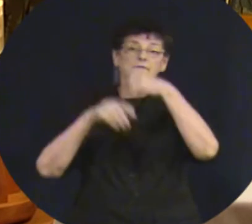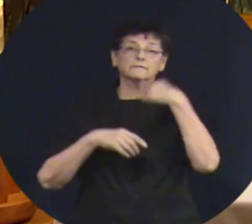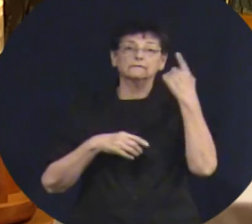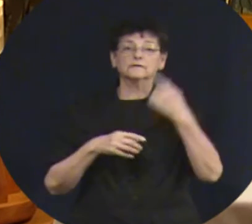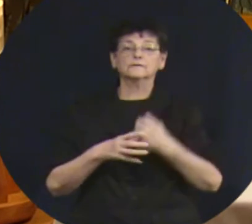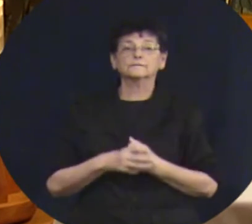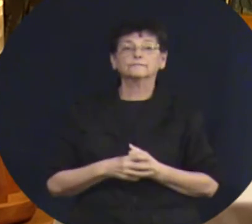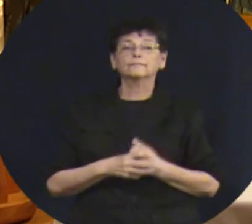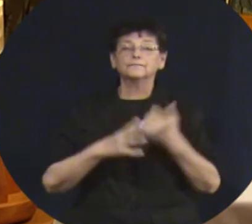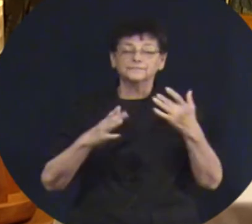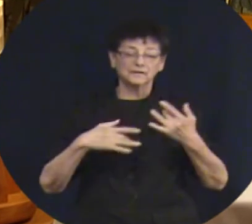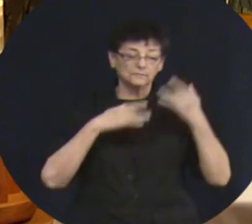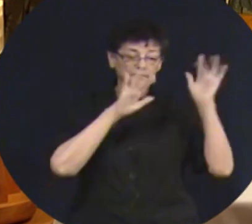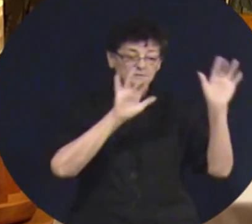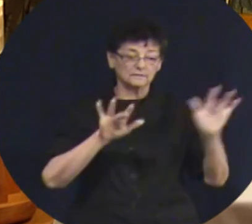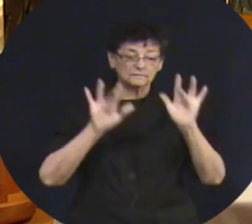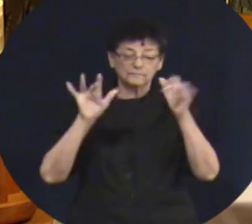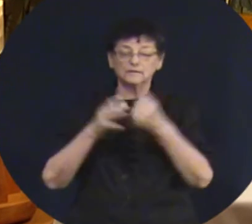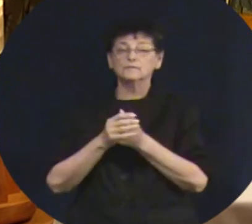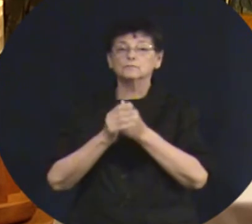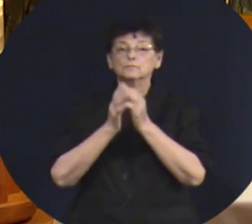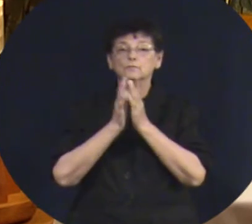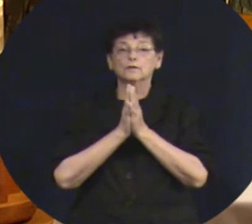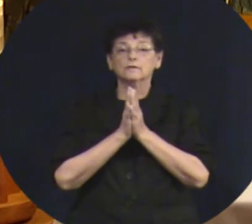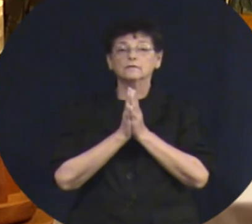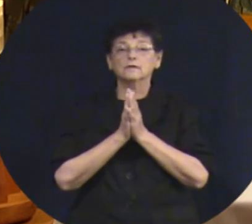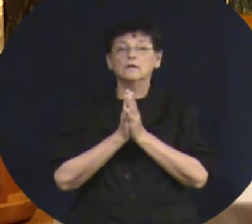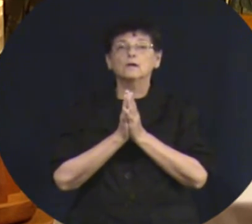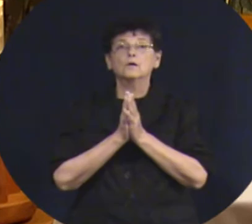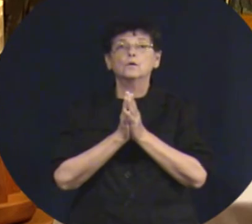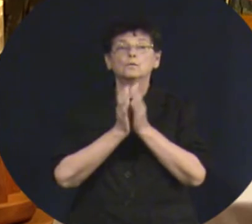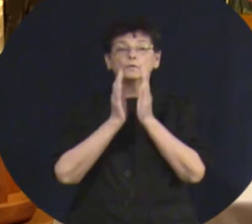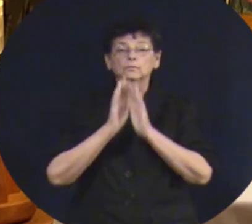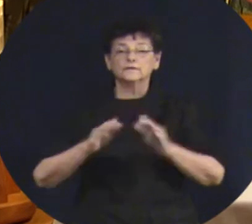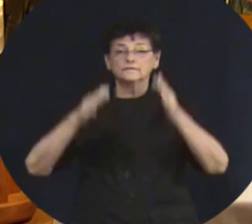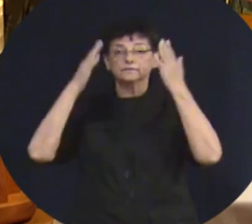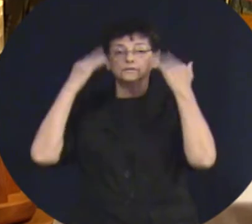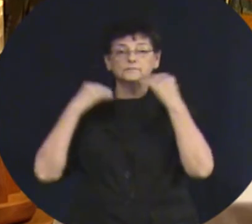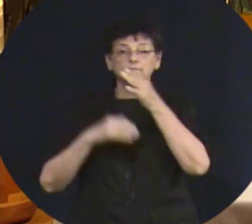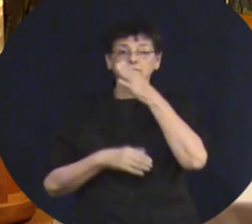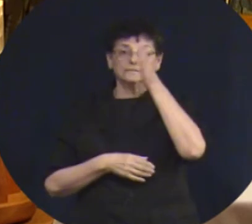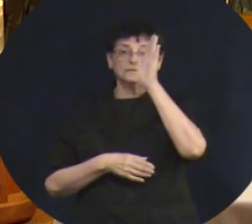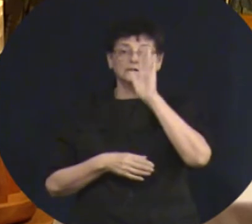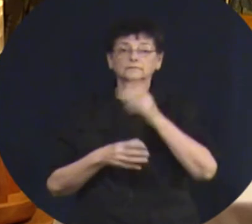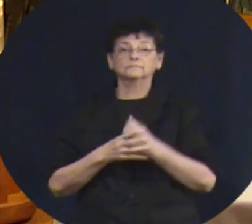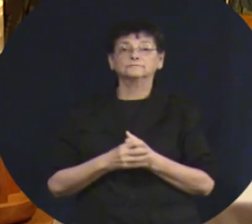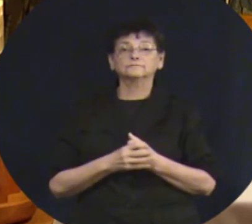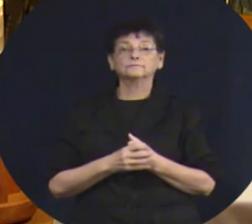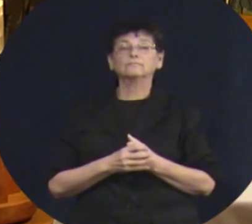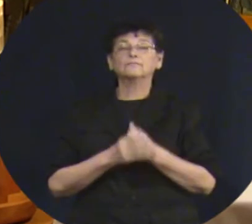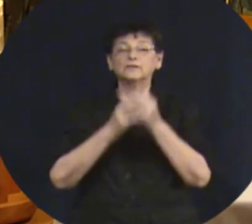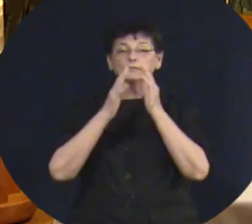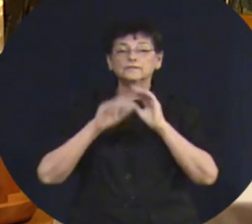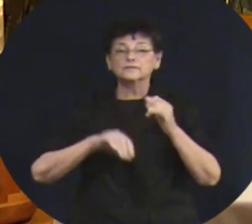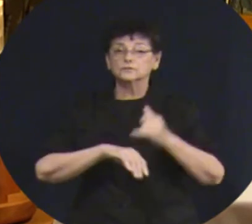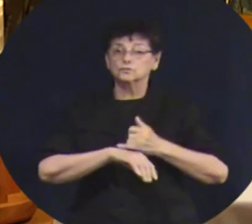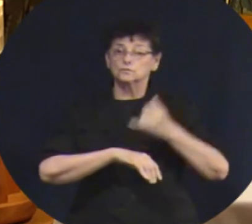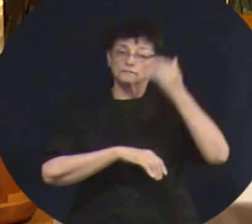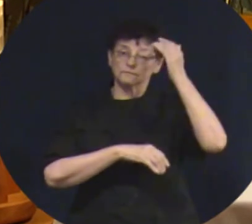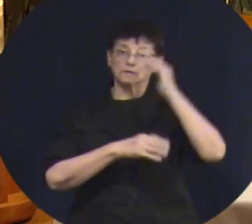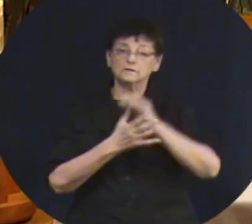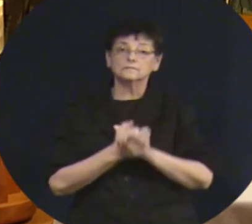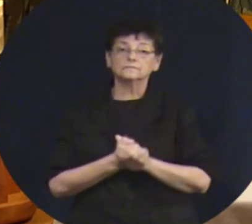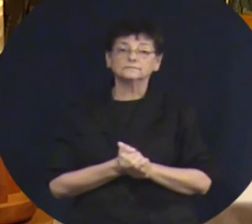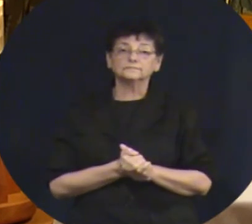faith. Have mercy on us all, we pray, and with the Blessed Virgin Mary, Mother of God, with Blessed Joseph, her